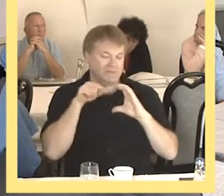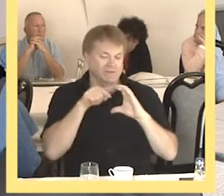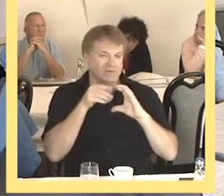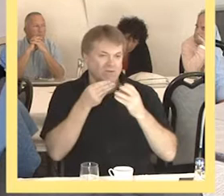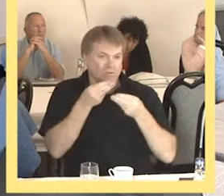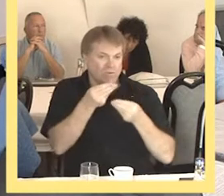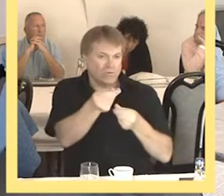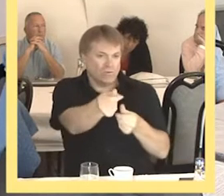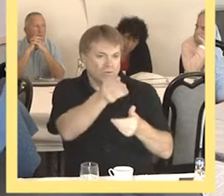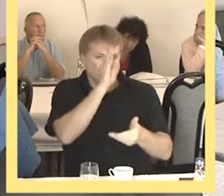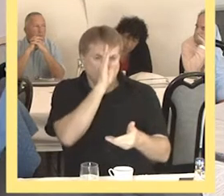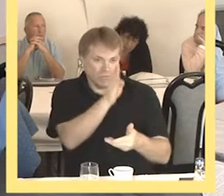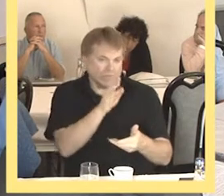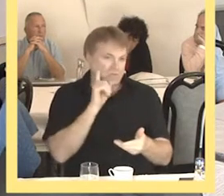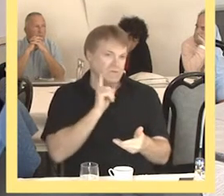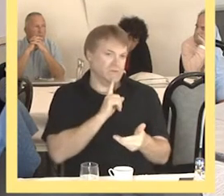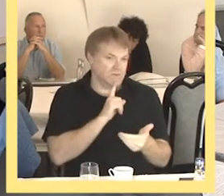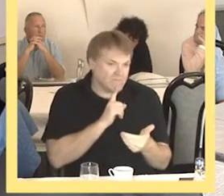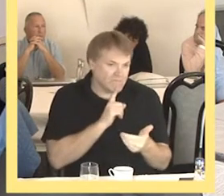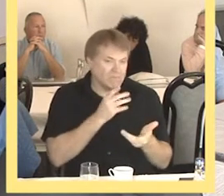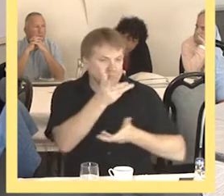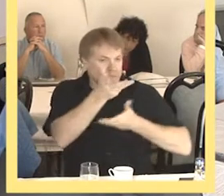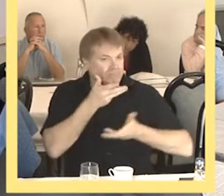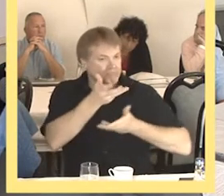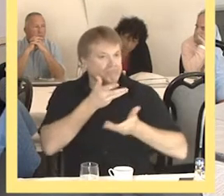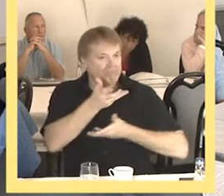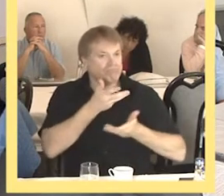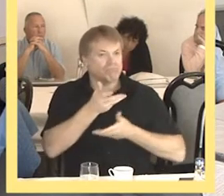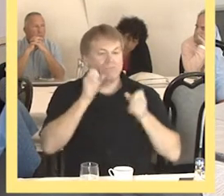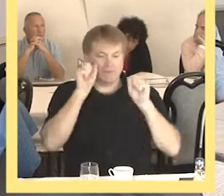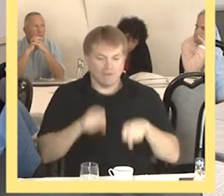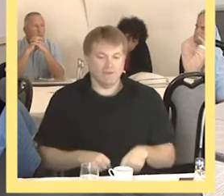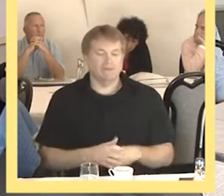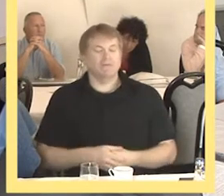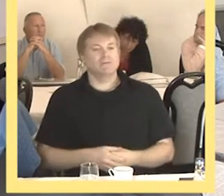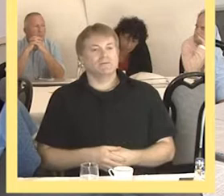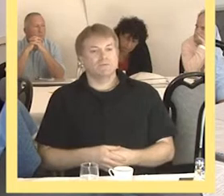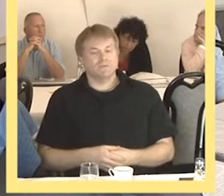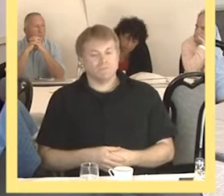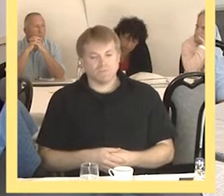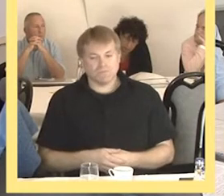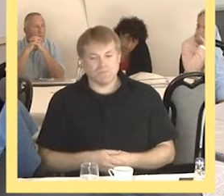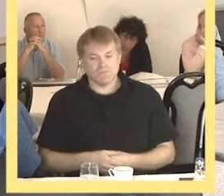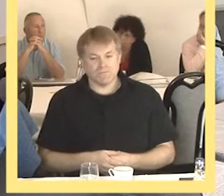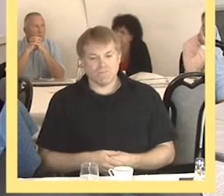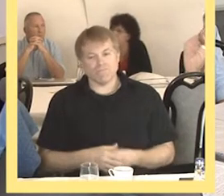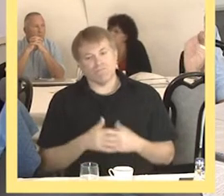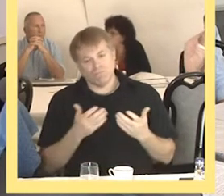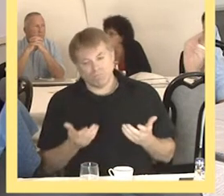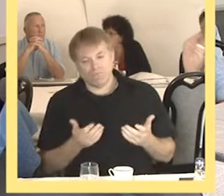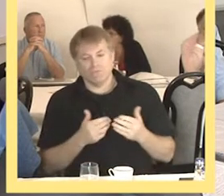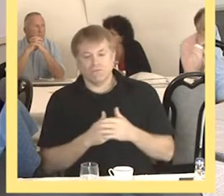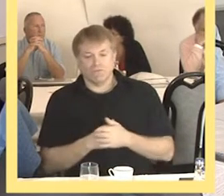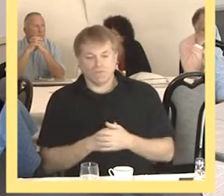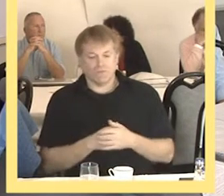communication channels for deaf people so that communication can start with them. Or on the other hand,